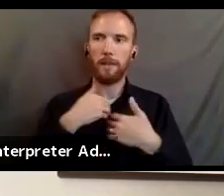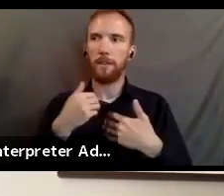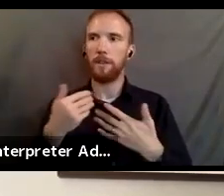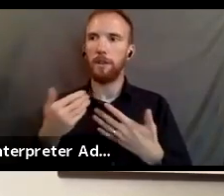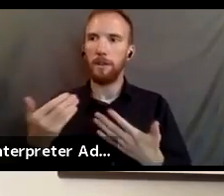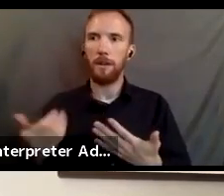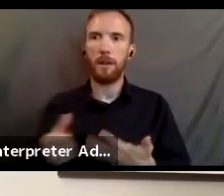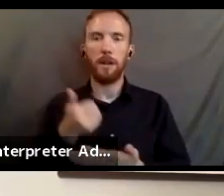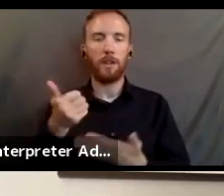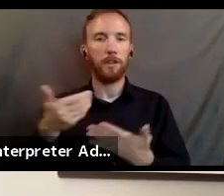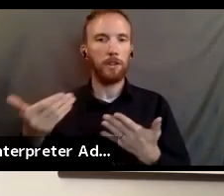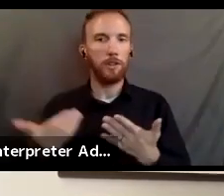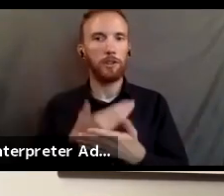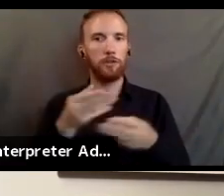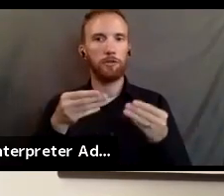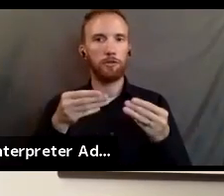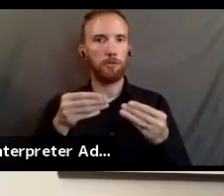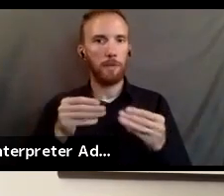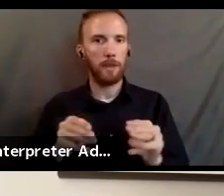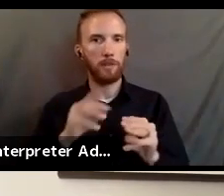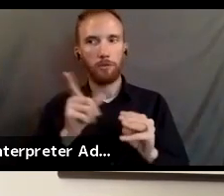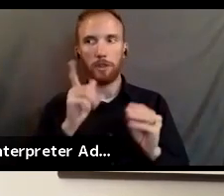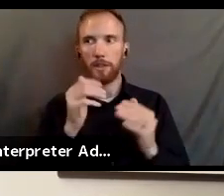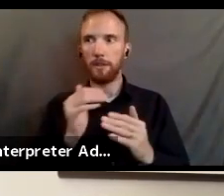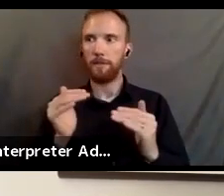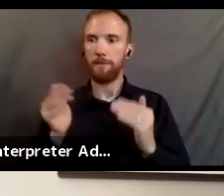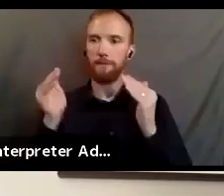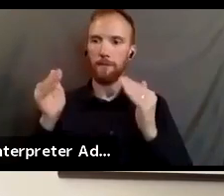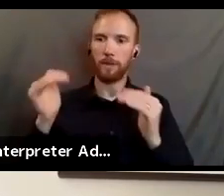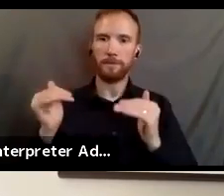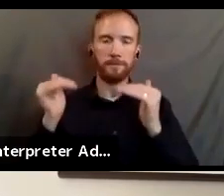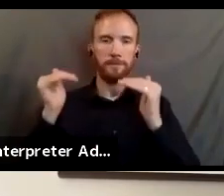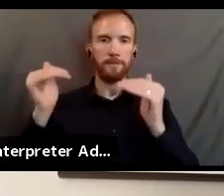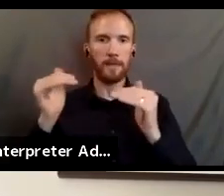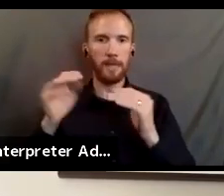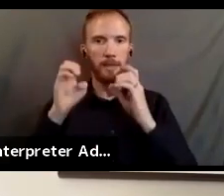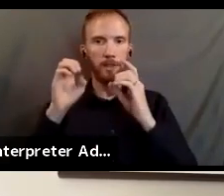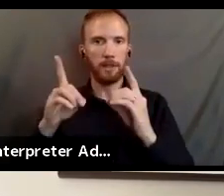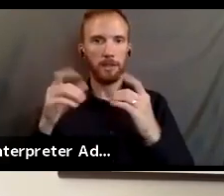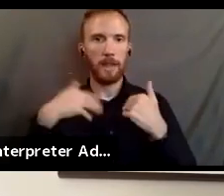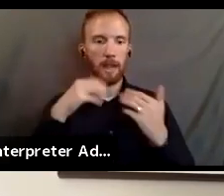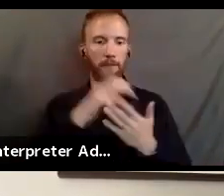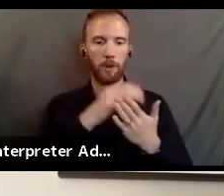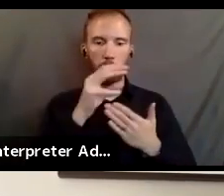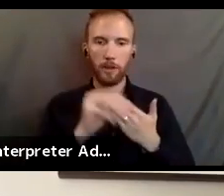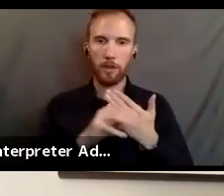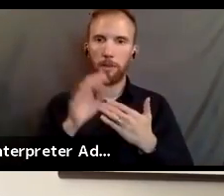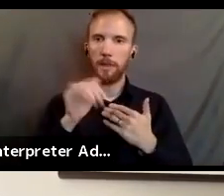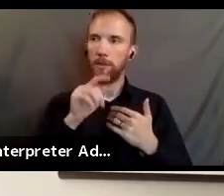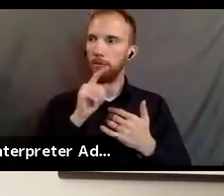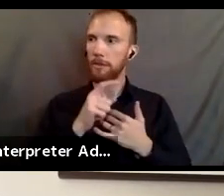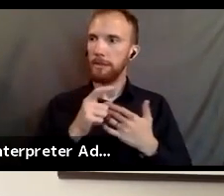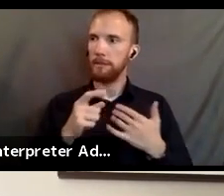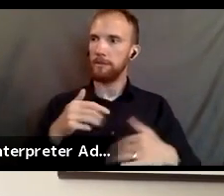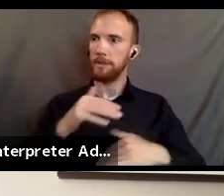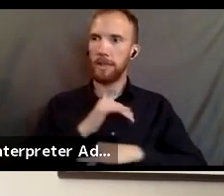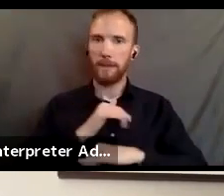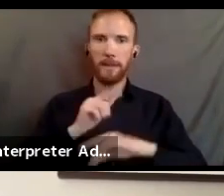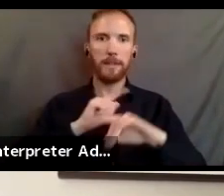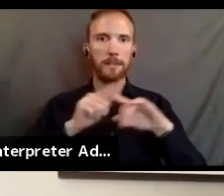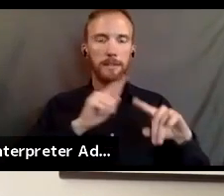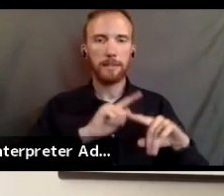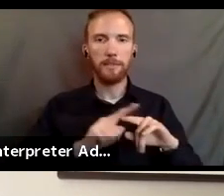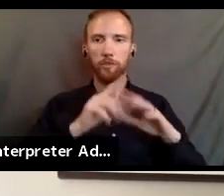establish standardizing education look up curriculum that it speaks to black families to blow black students or